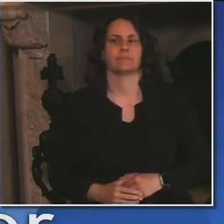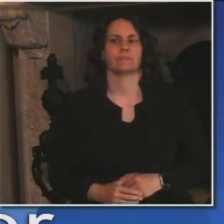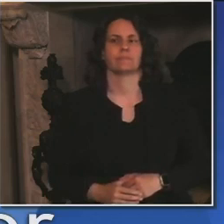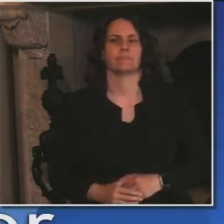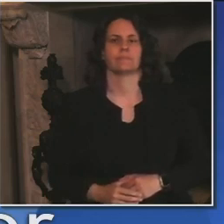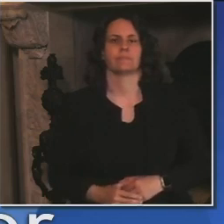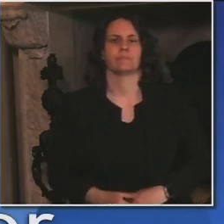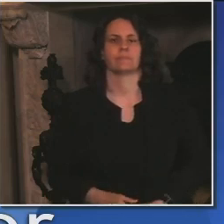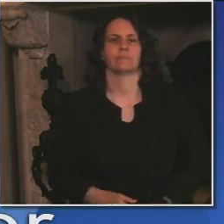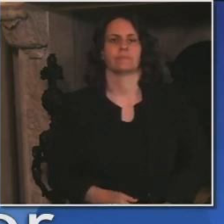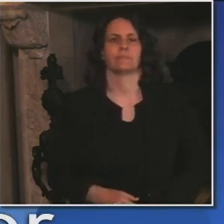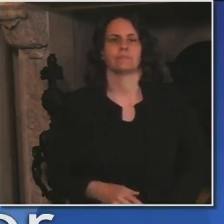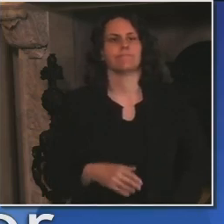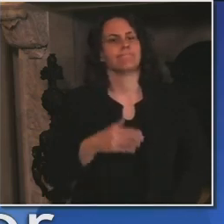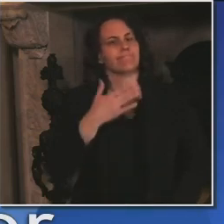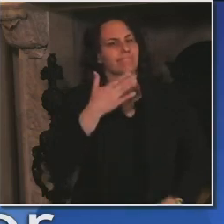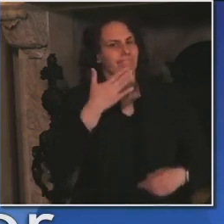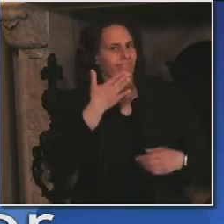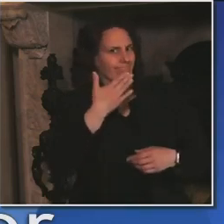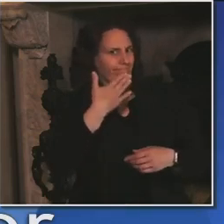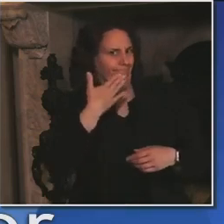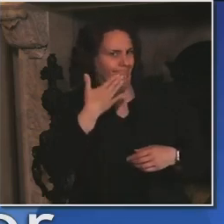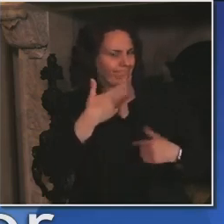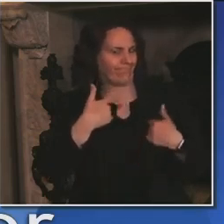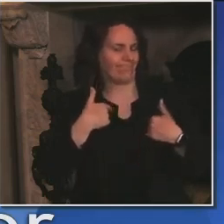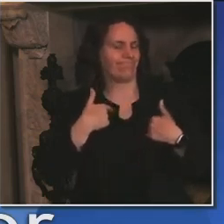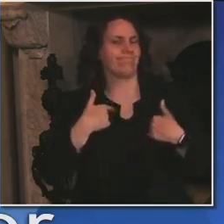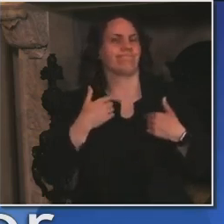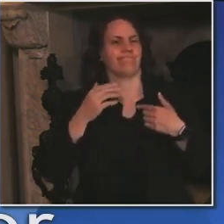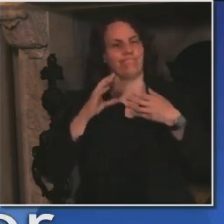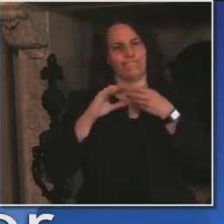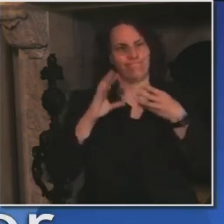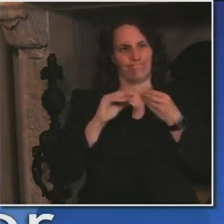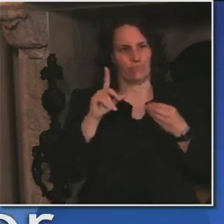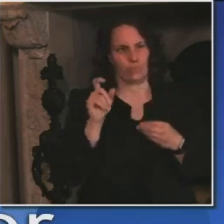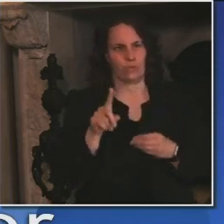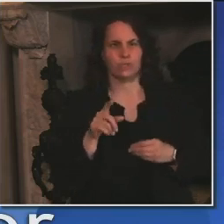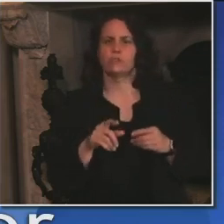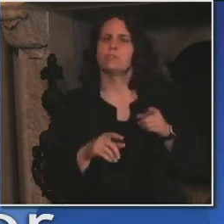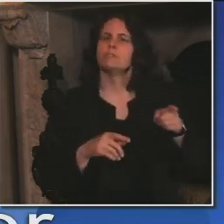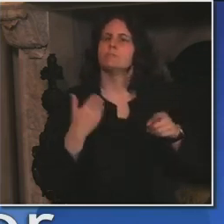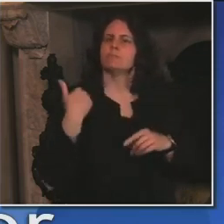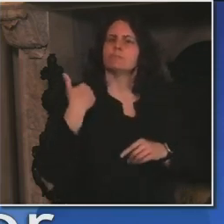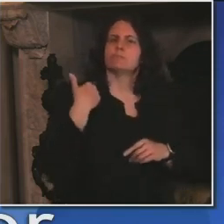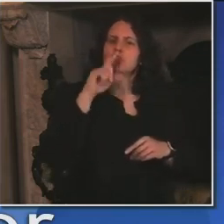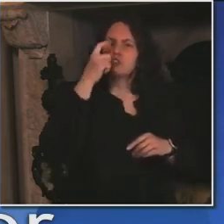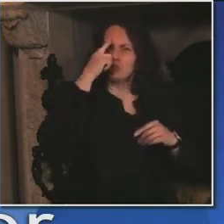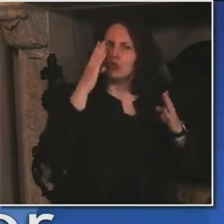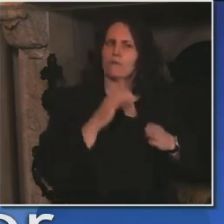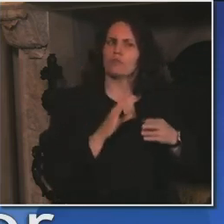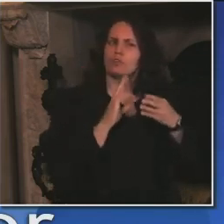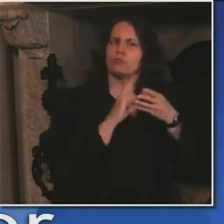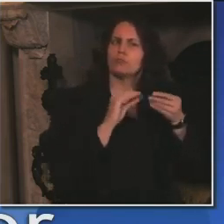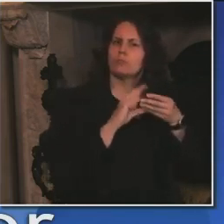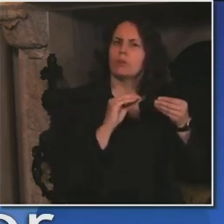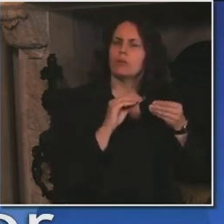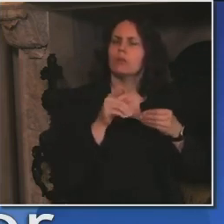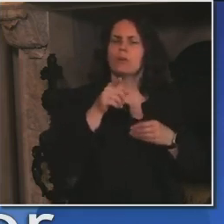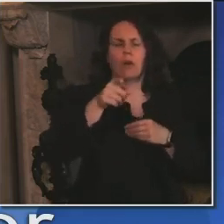Hi, thanks for taking the call. And Governor Evers, in your opening statement, you mentioned dog groomers among the non-essential businesses that will start being able